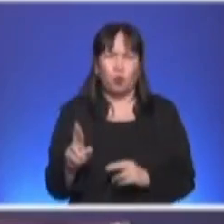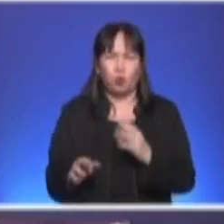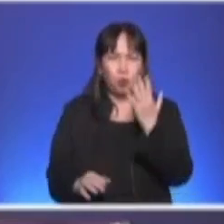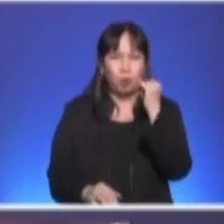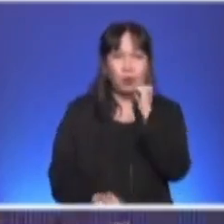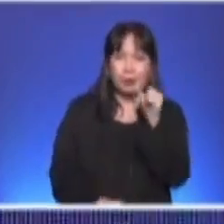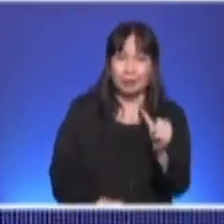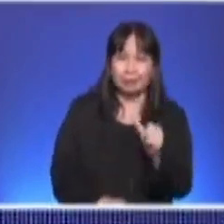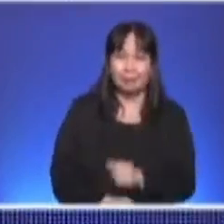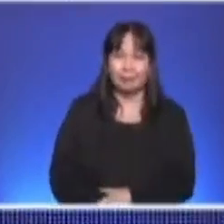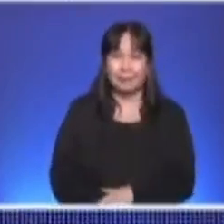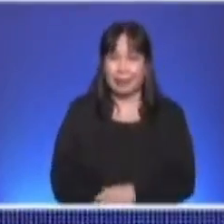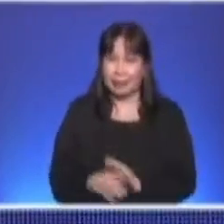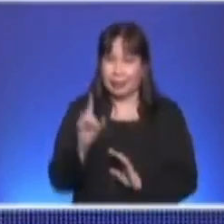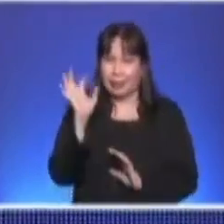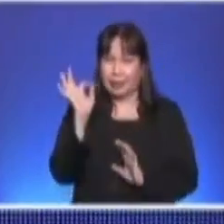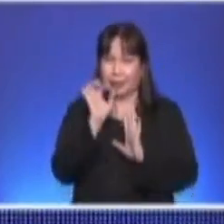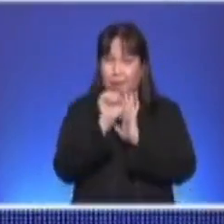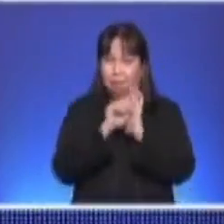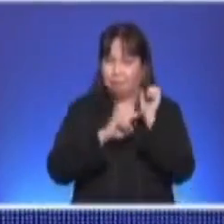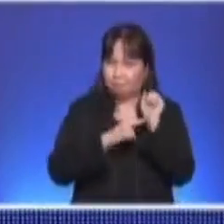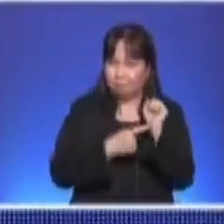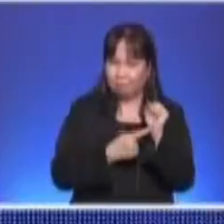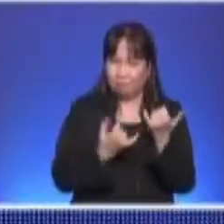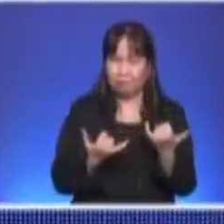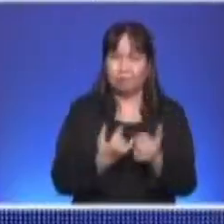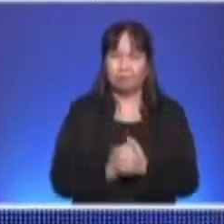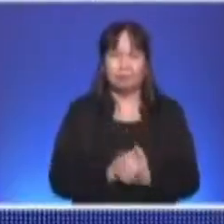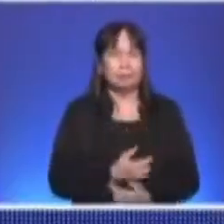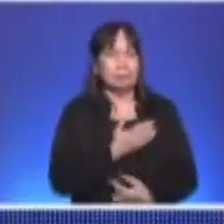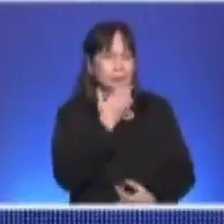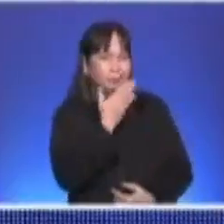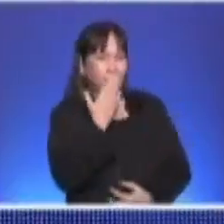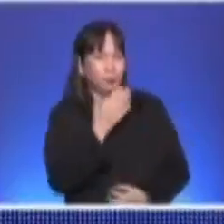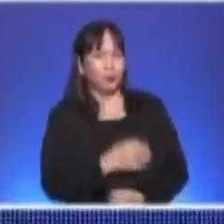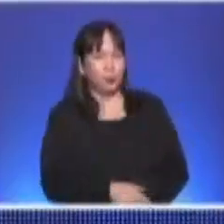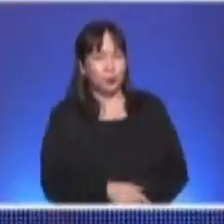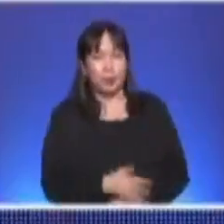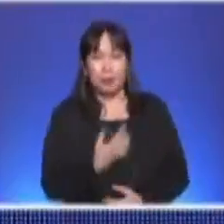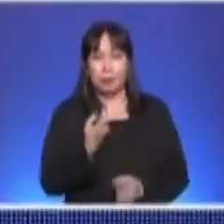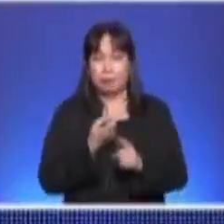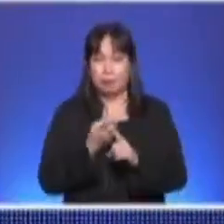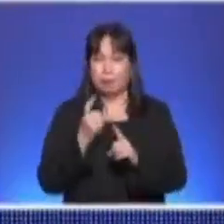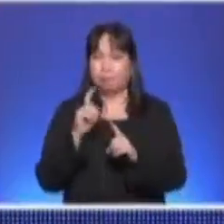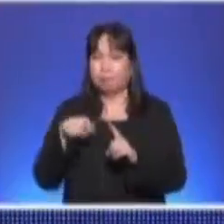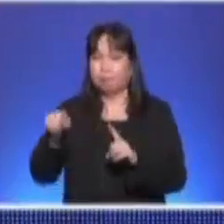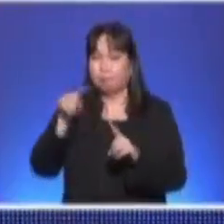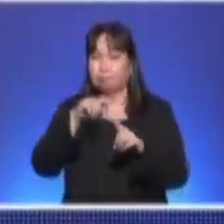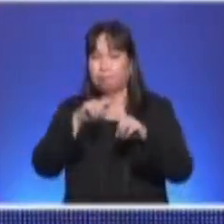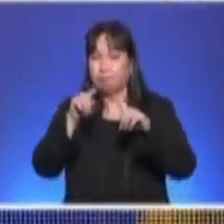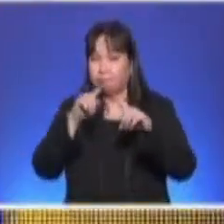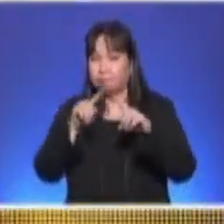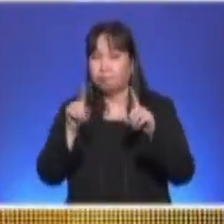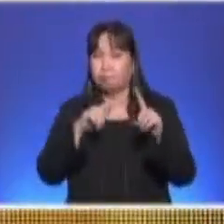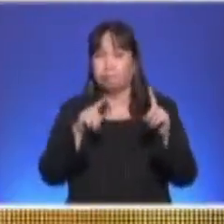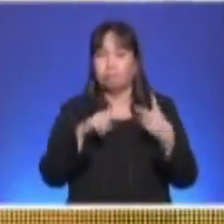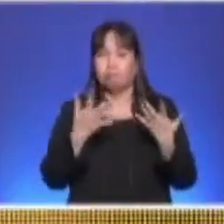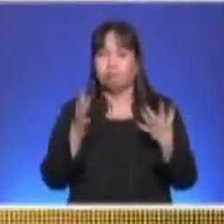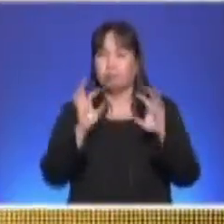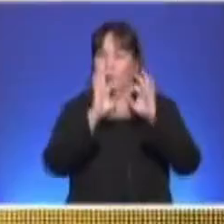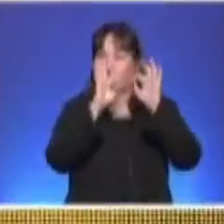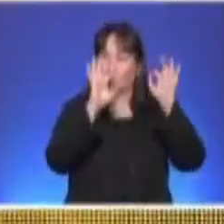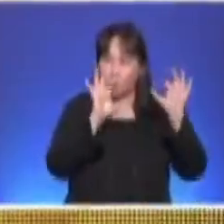not? Your 90 seconds begins now. Thank you. According to their sites and according to their